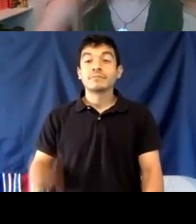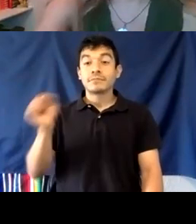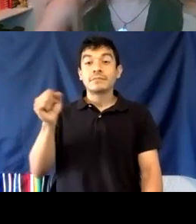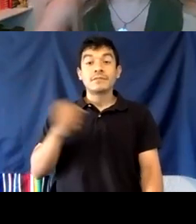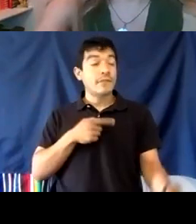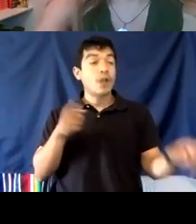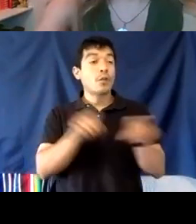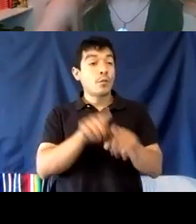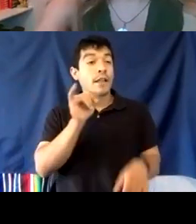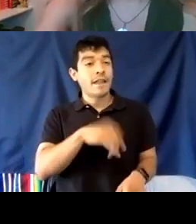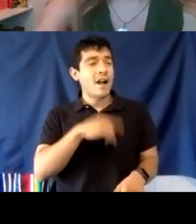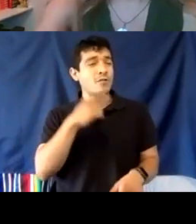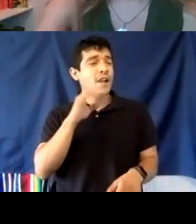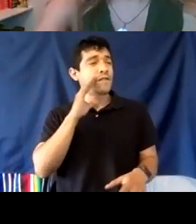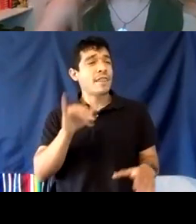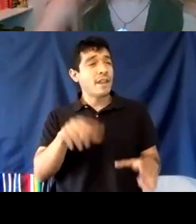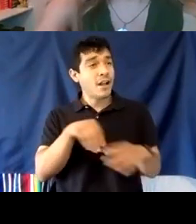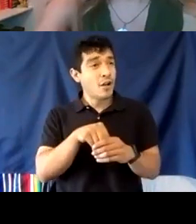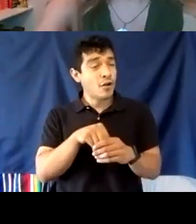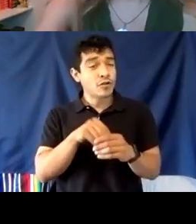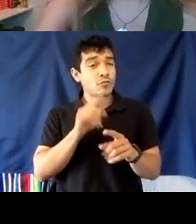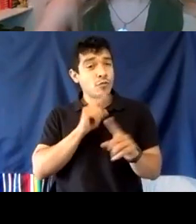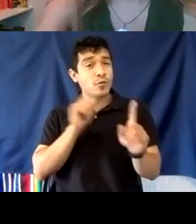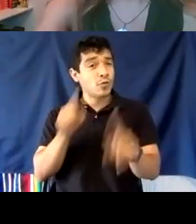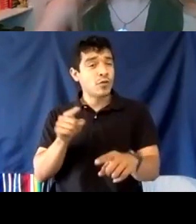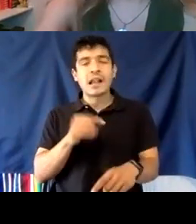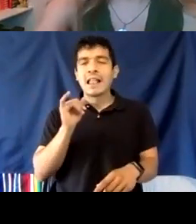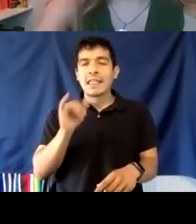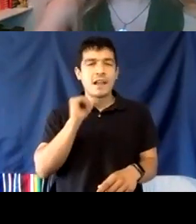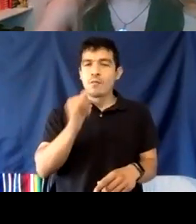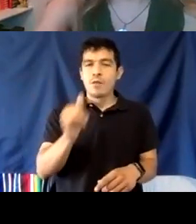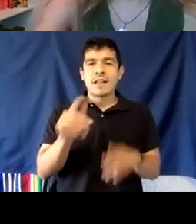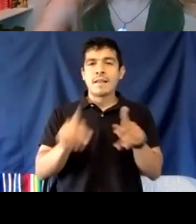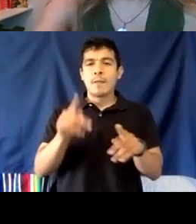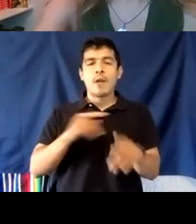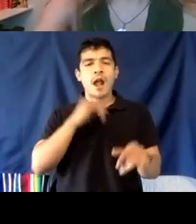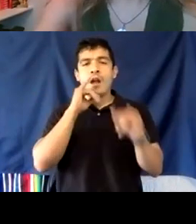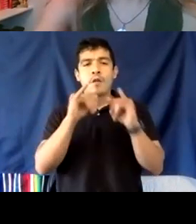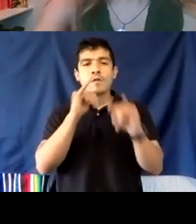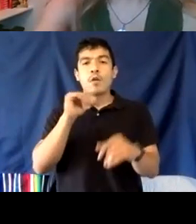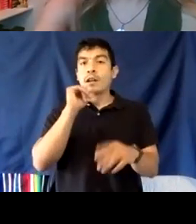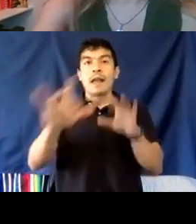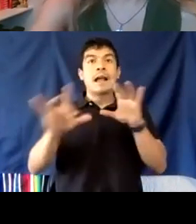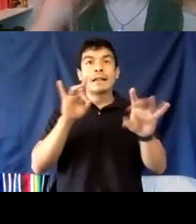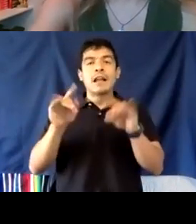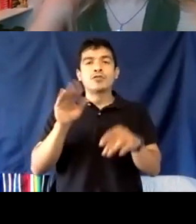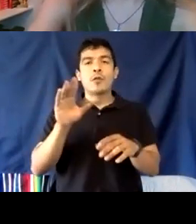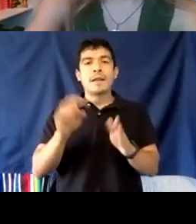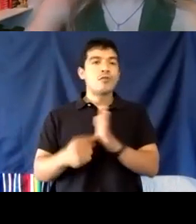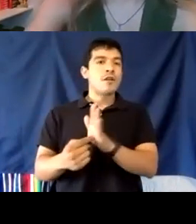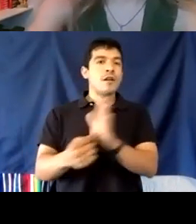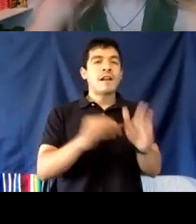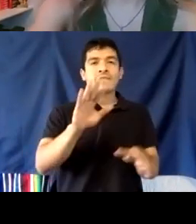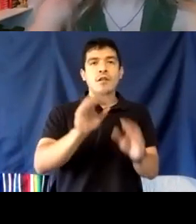for the Beyond Inclusion report, that wasn't, the people that we interviewed were not selected to be representatives of